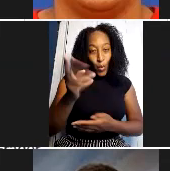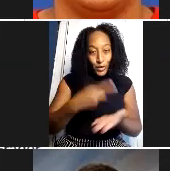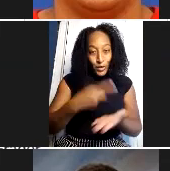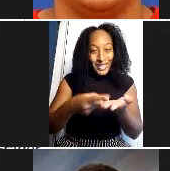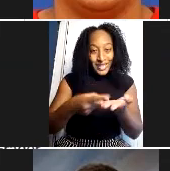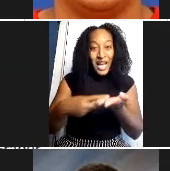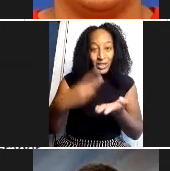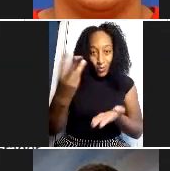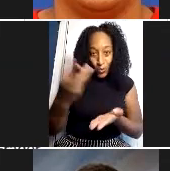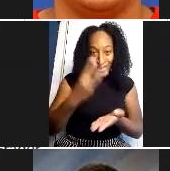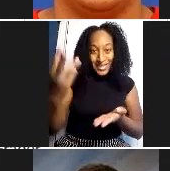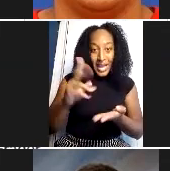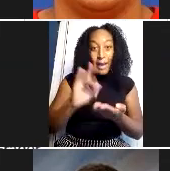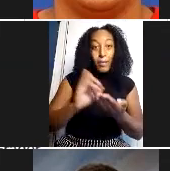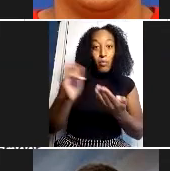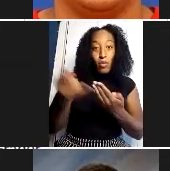to ask your question.